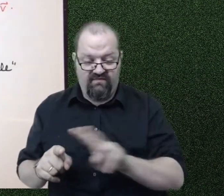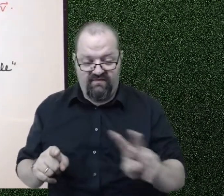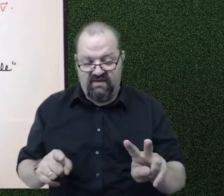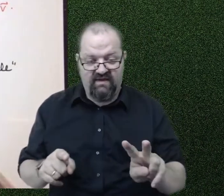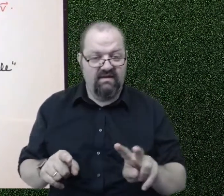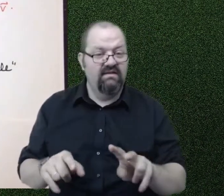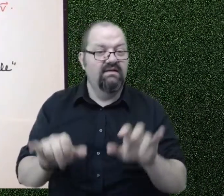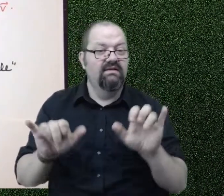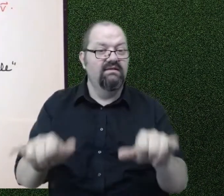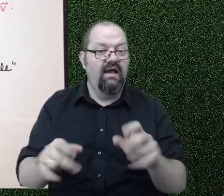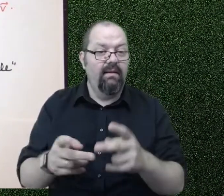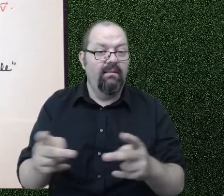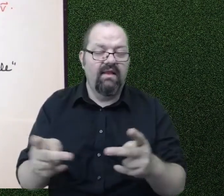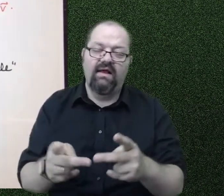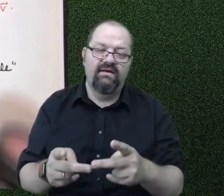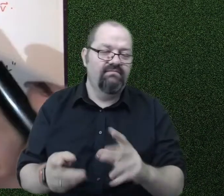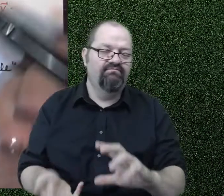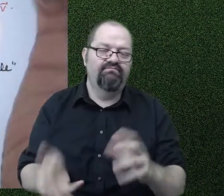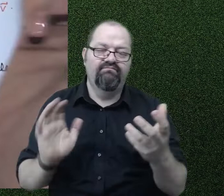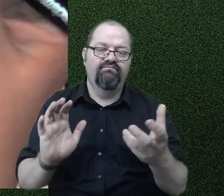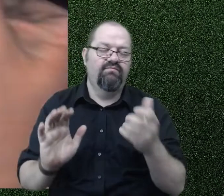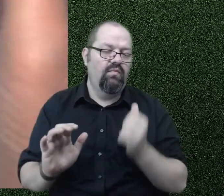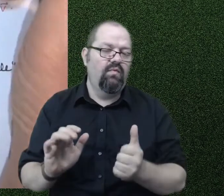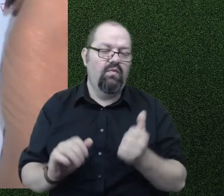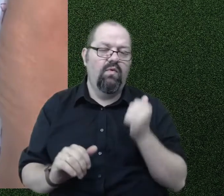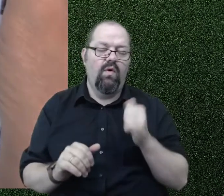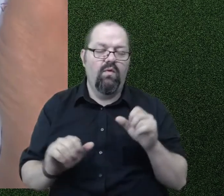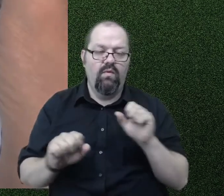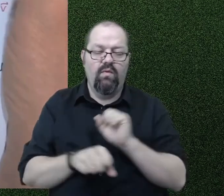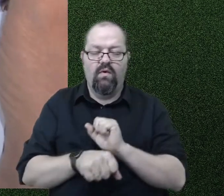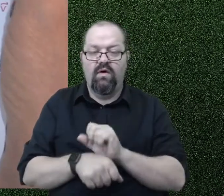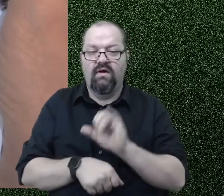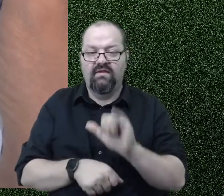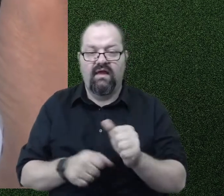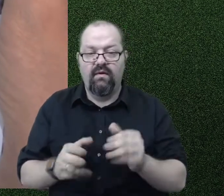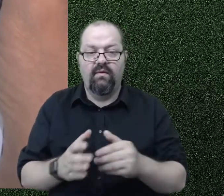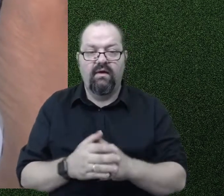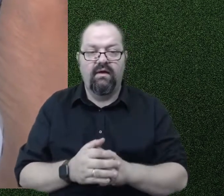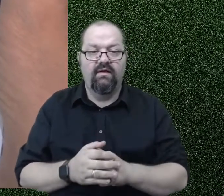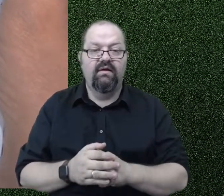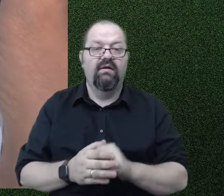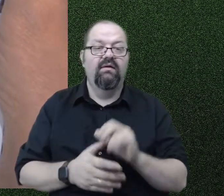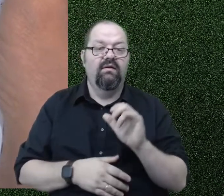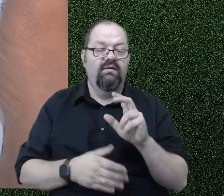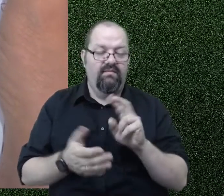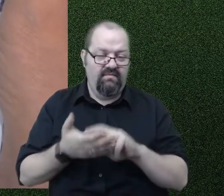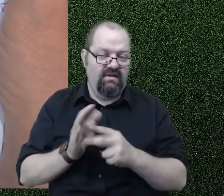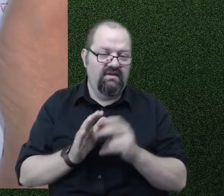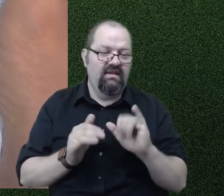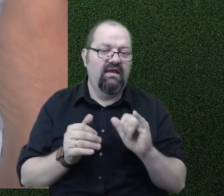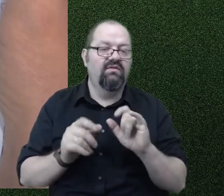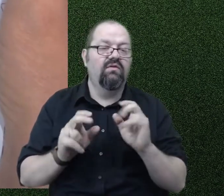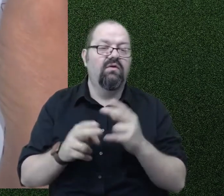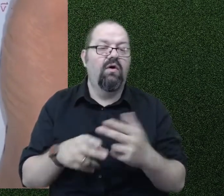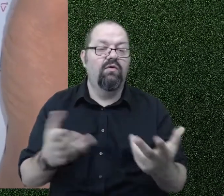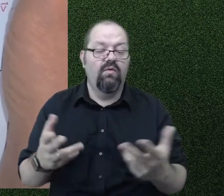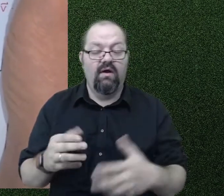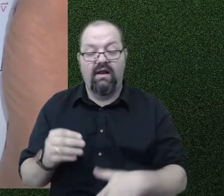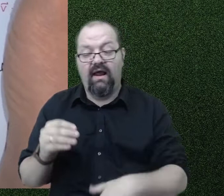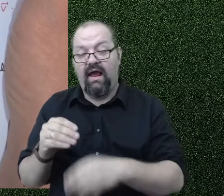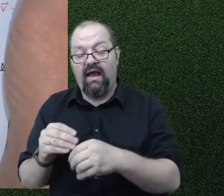And I think thinking in terms of displacement is very helpful. Again, this is called adding tip to tail.